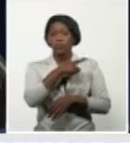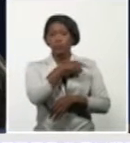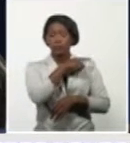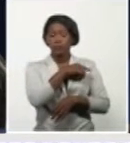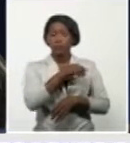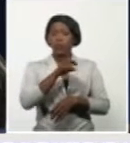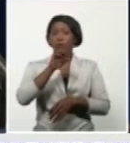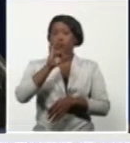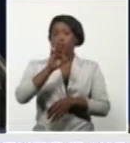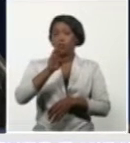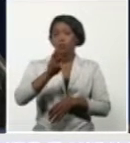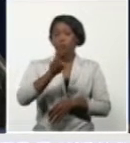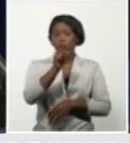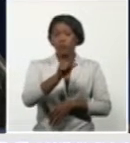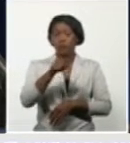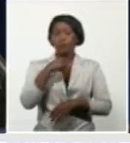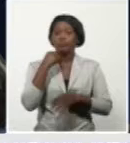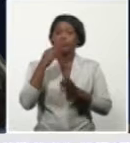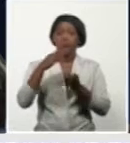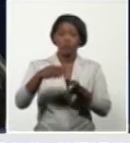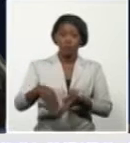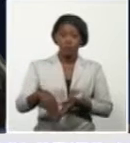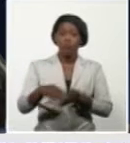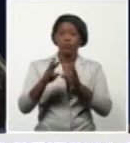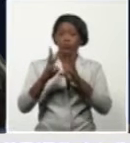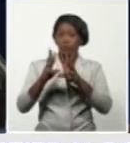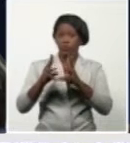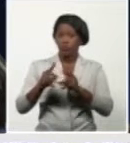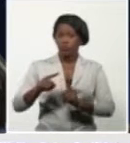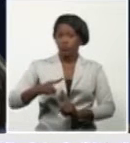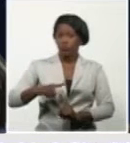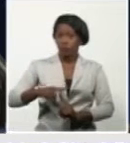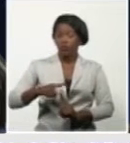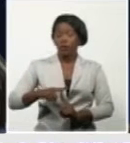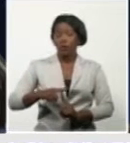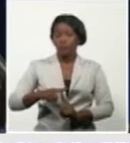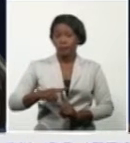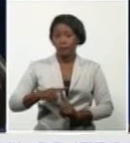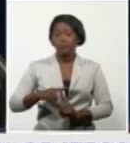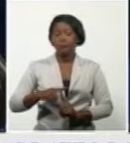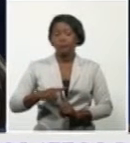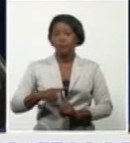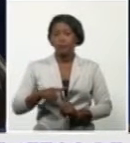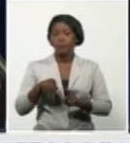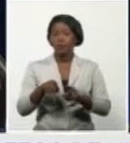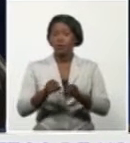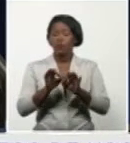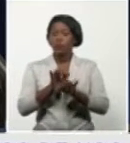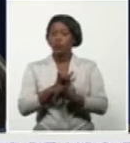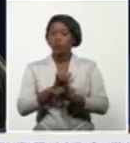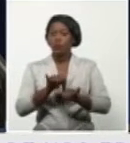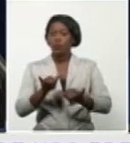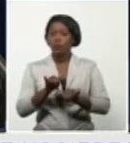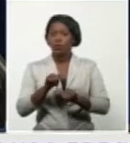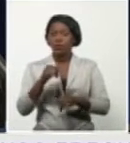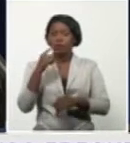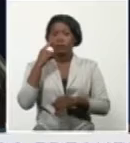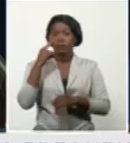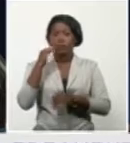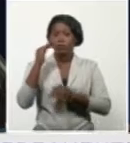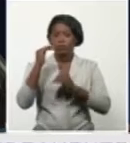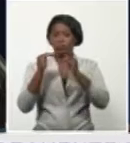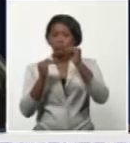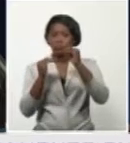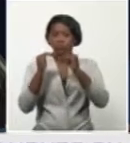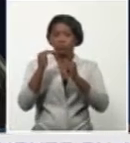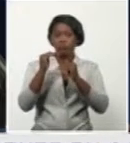regret the 83 deaths accumulated in our country as a result of this pandemic, and it gives us